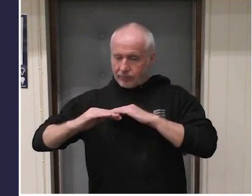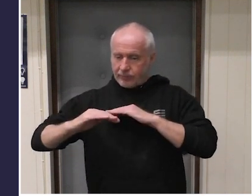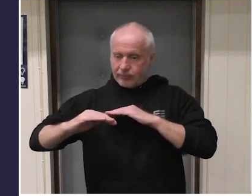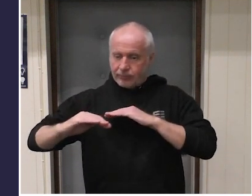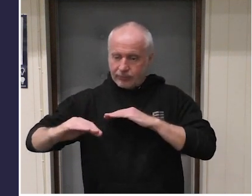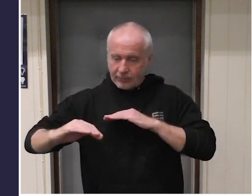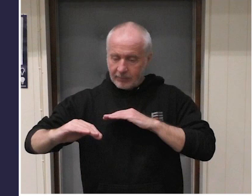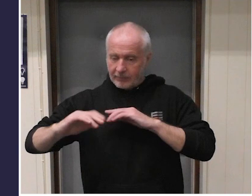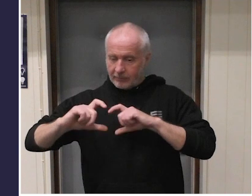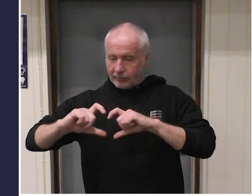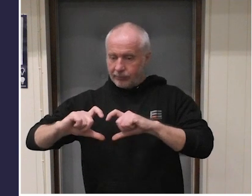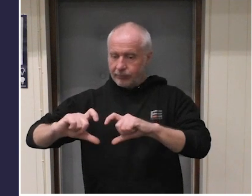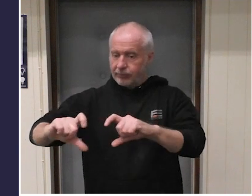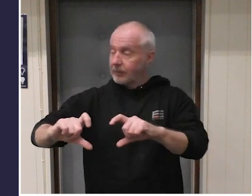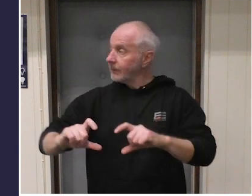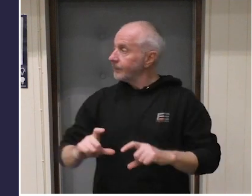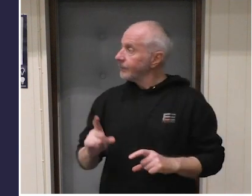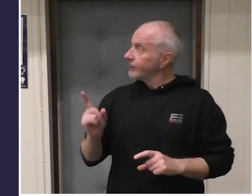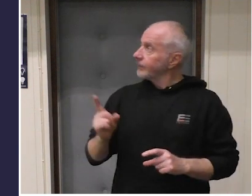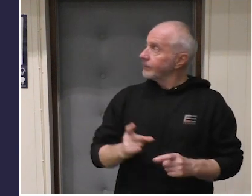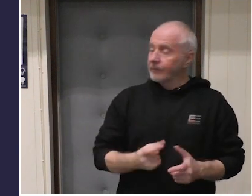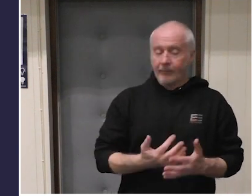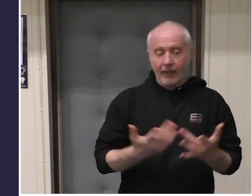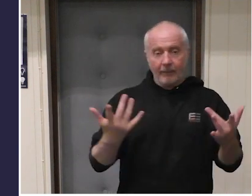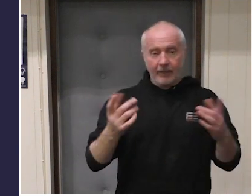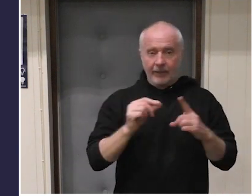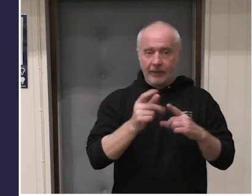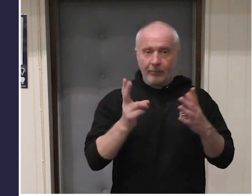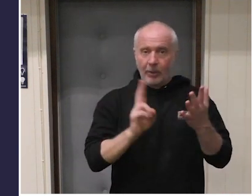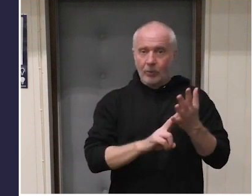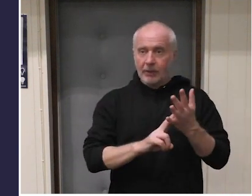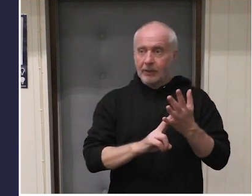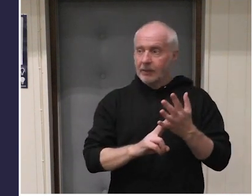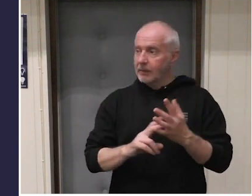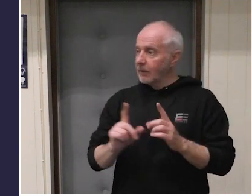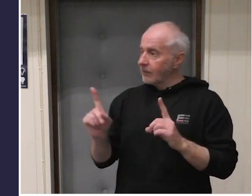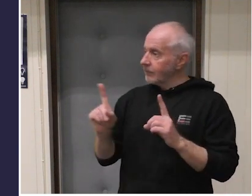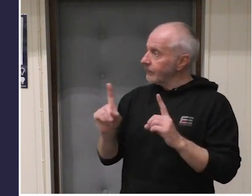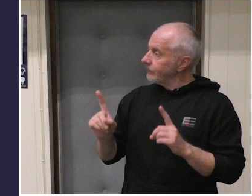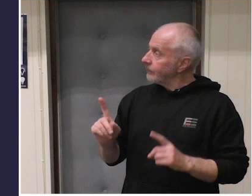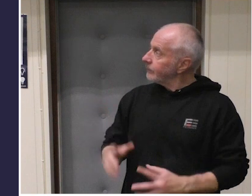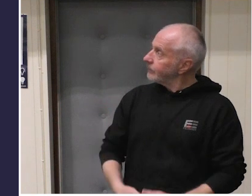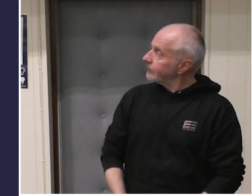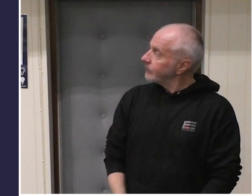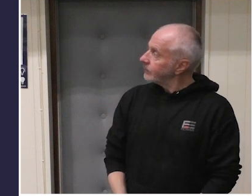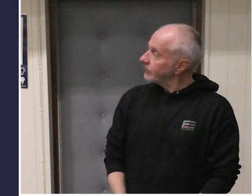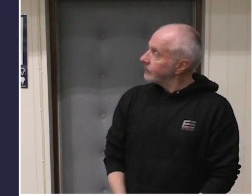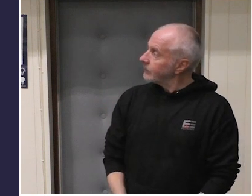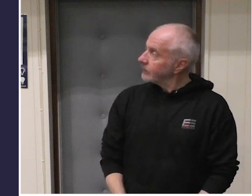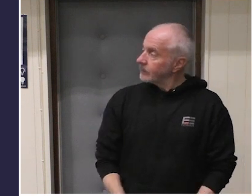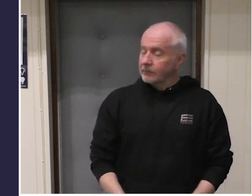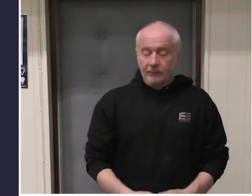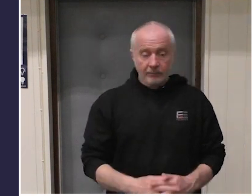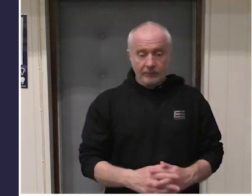And the bar tells you how many proteins do we see of that particular stability. Yep. And we see that the